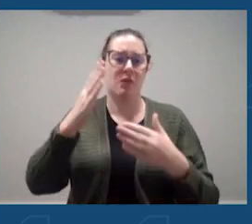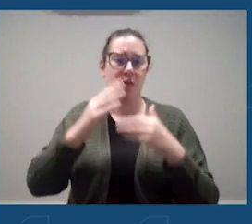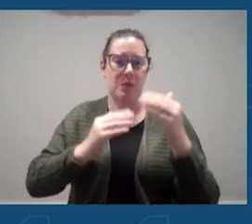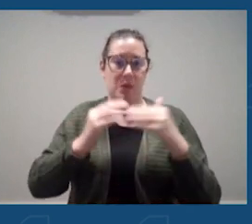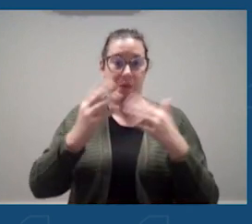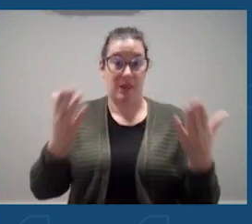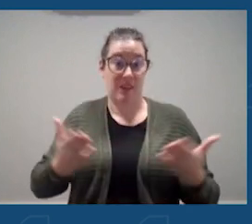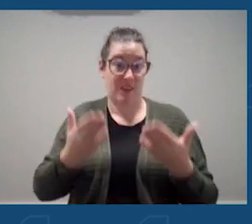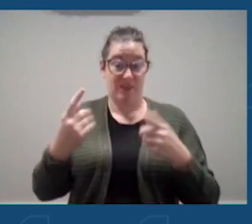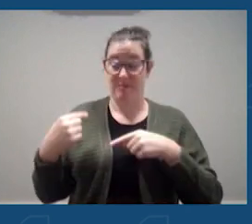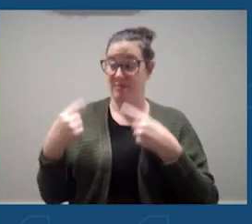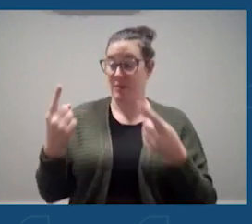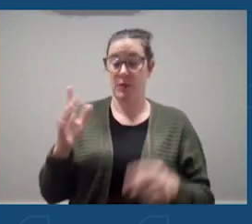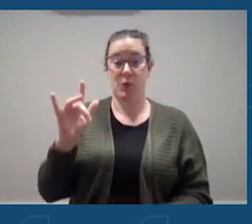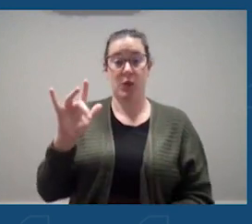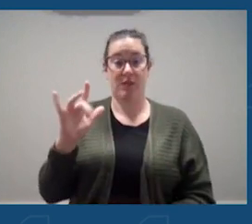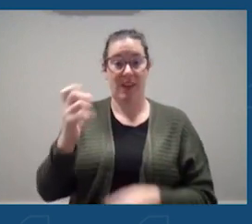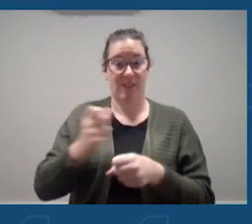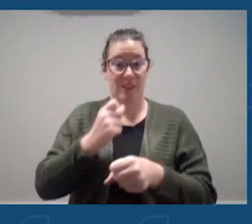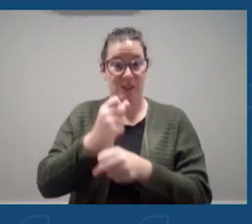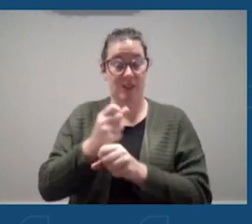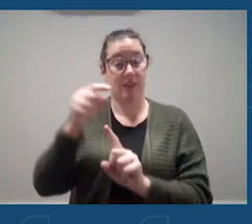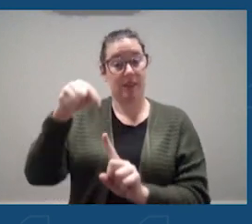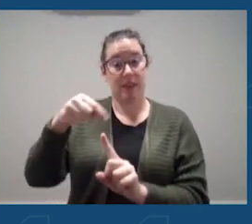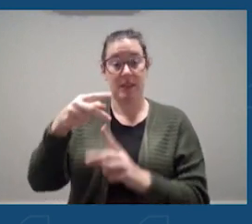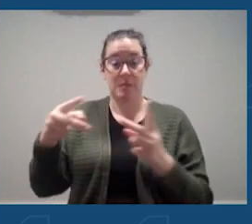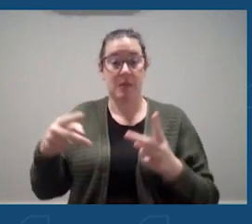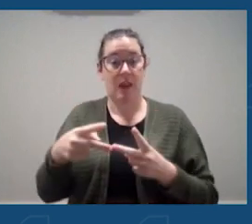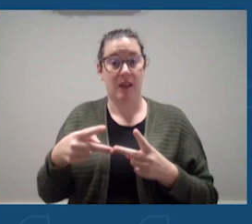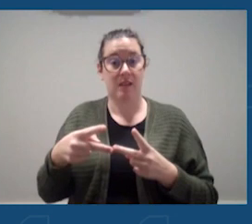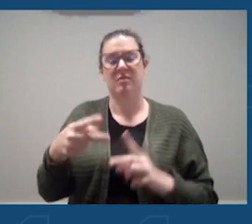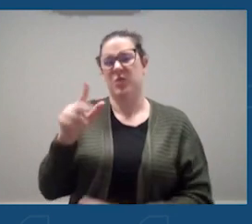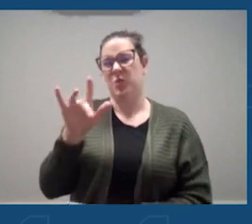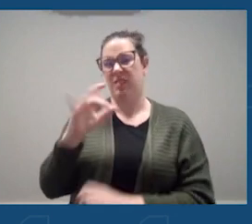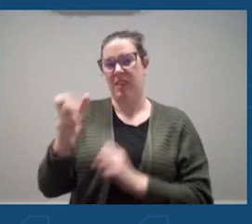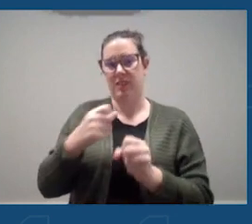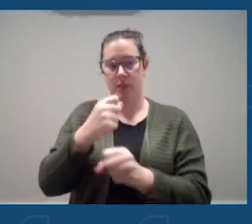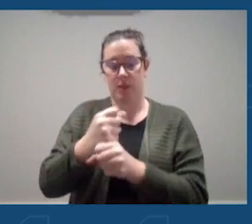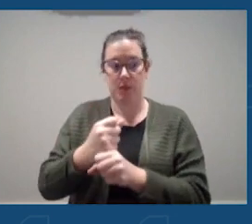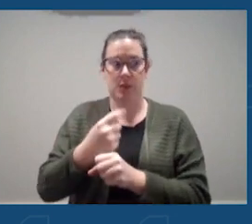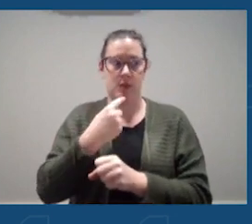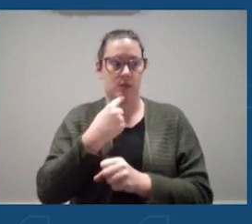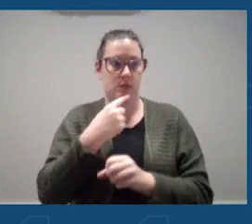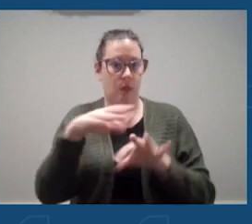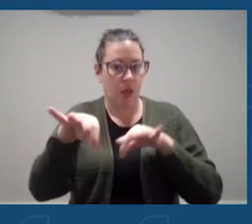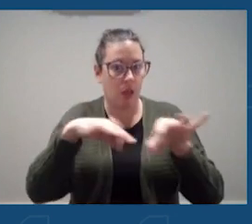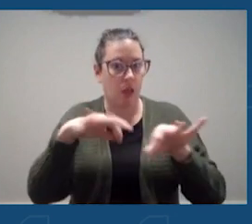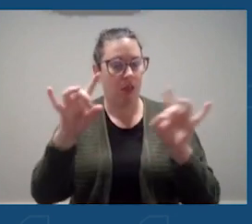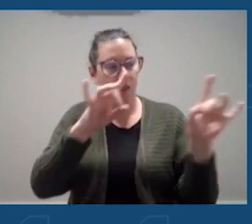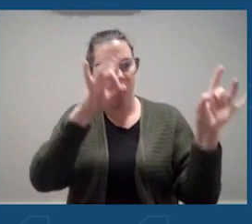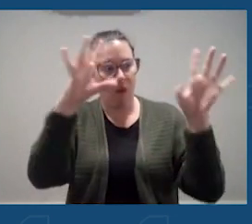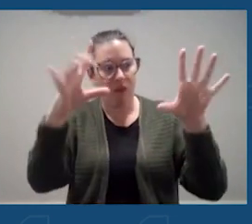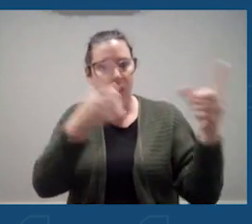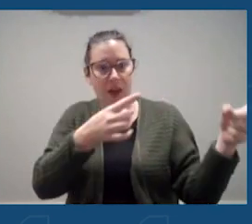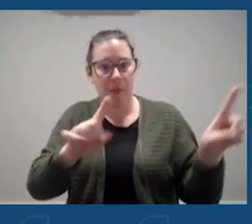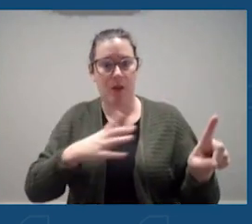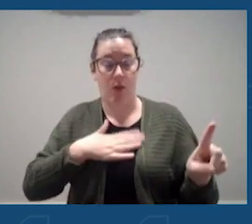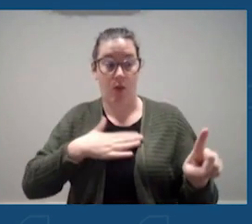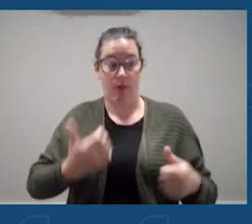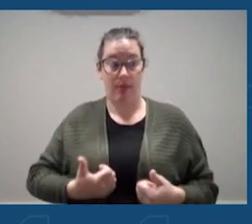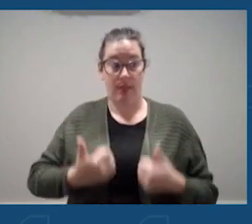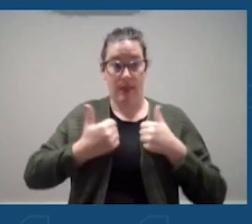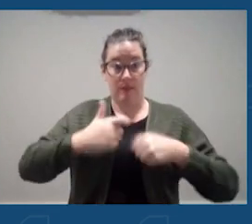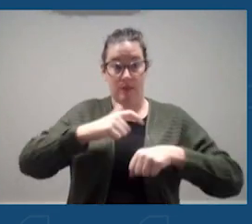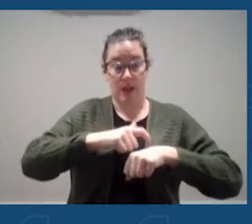years. For 25 years, this place has been telling the story, the horror of what has happened in our lifetime or the lifetimes